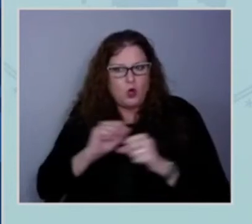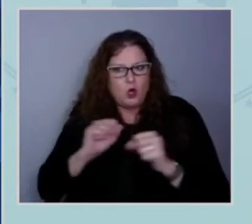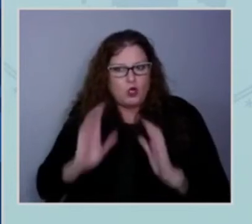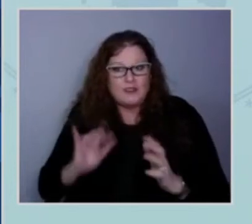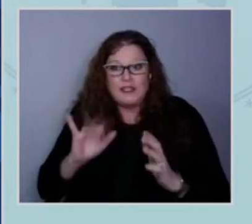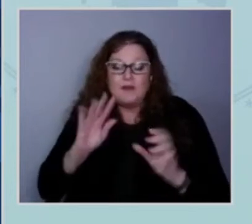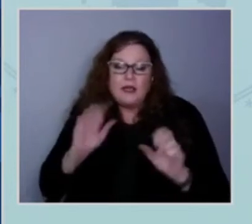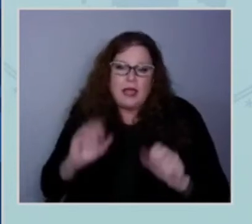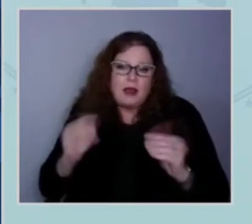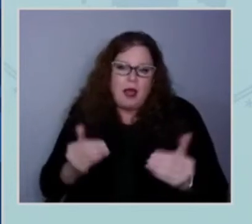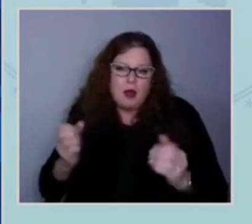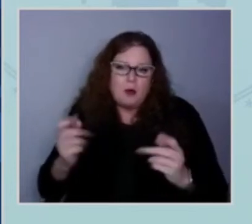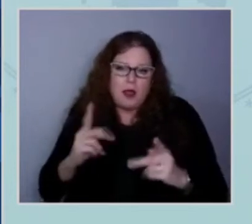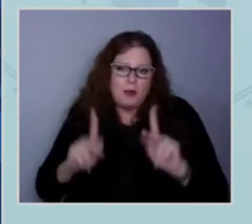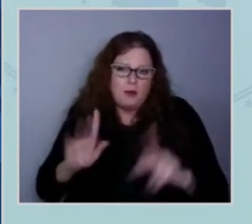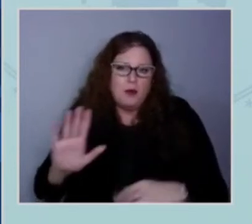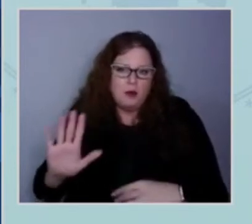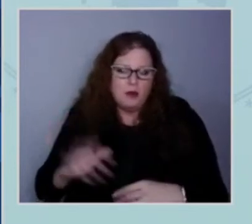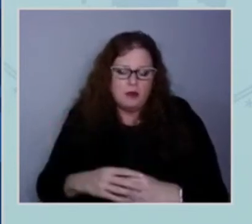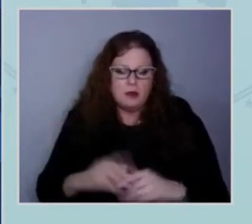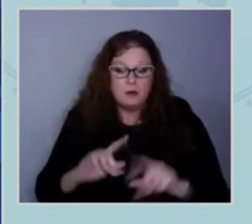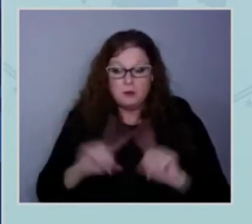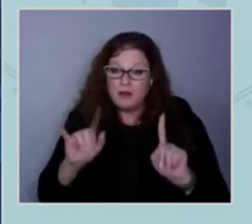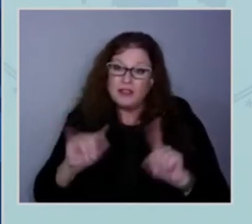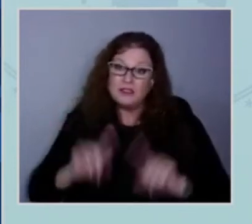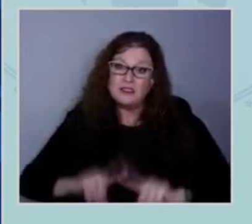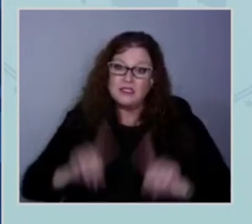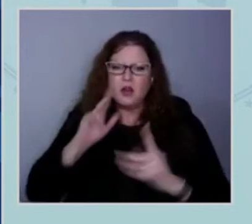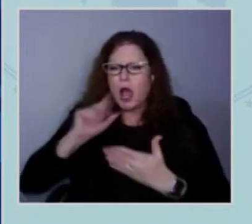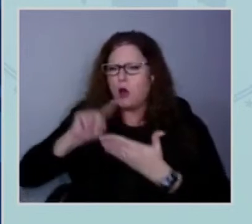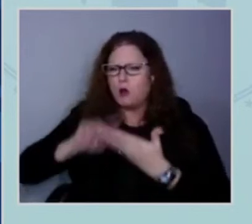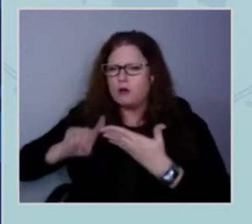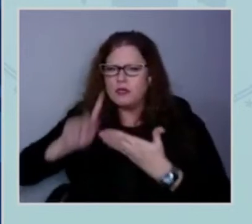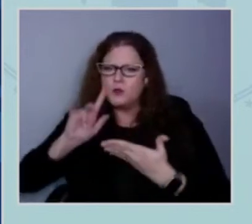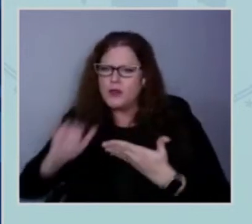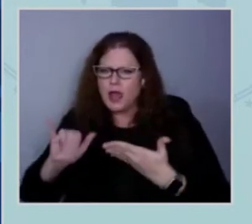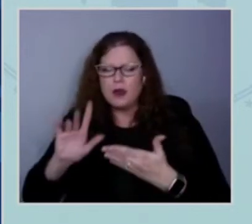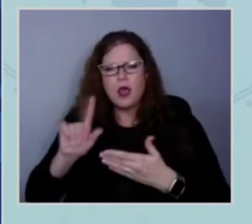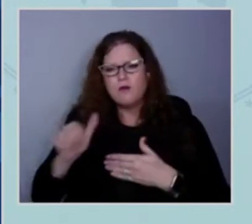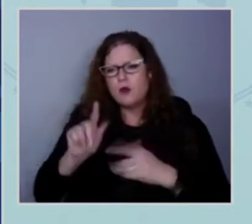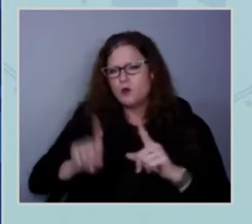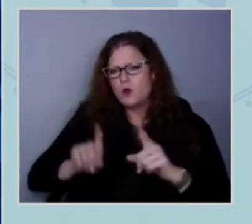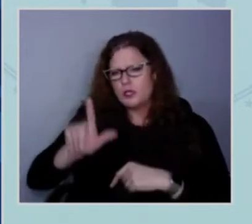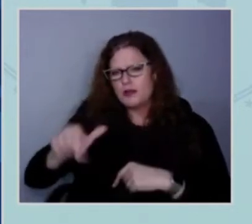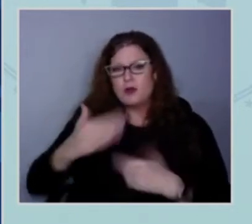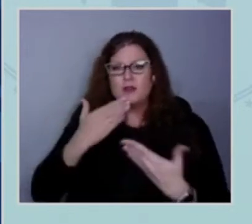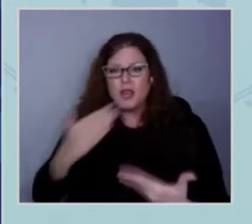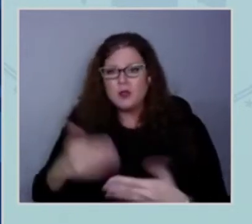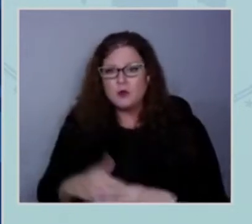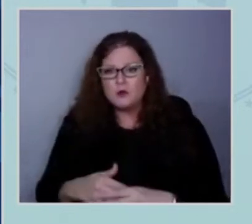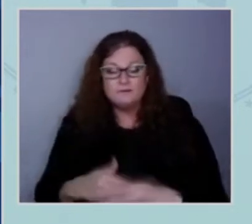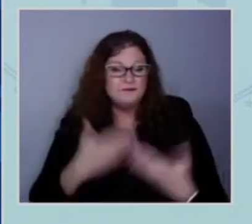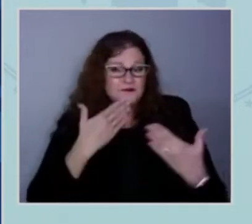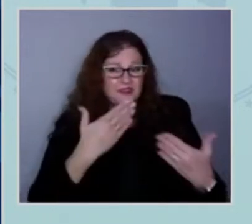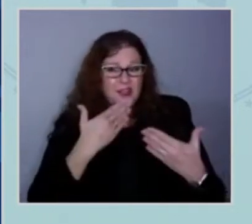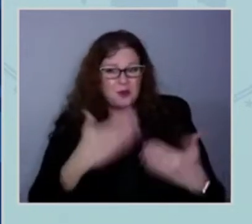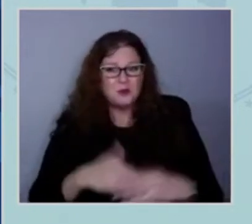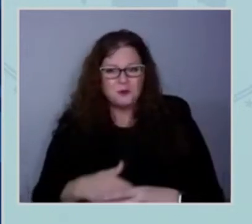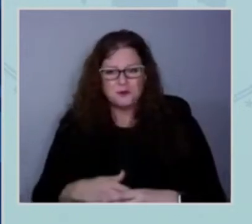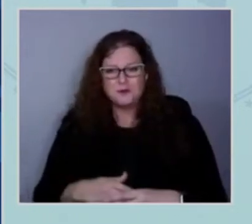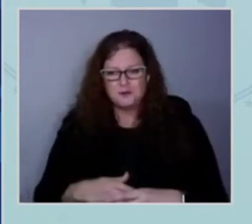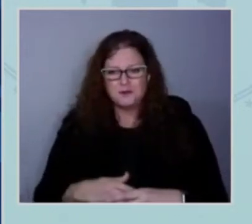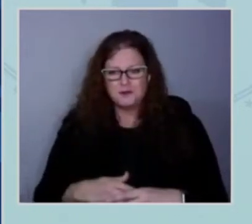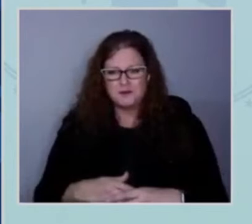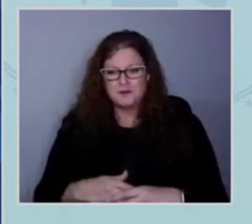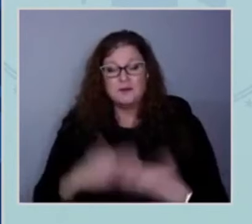not hire back the existing workforce if they're able to hire people back. But that's a different, I'll look into that. But I have